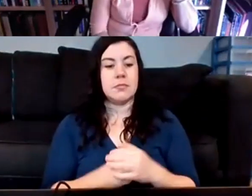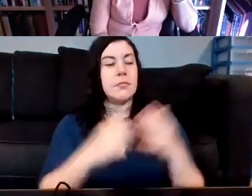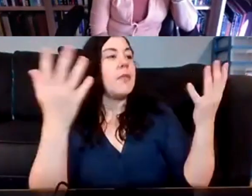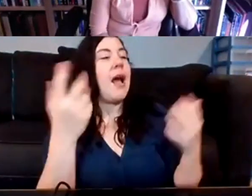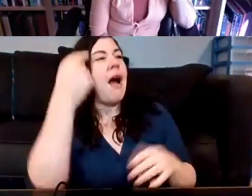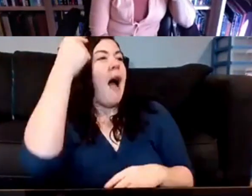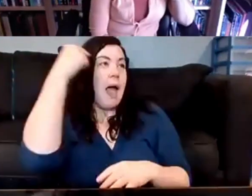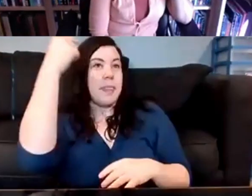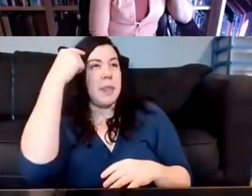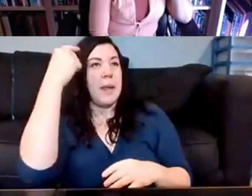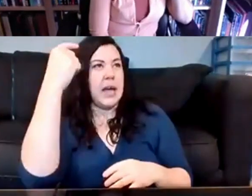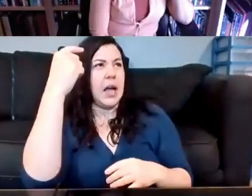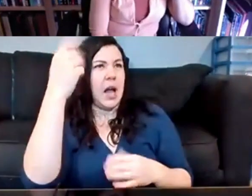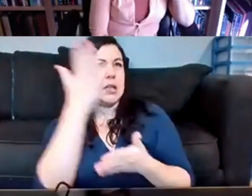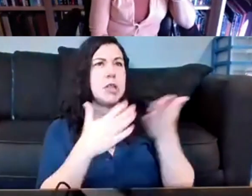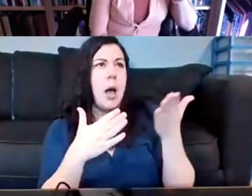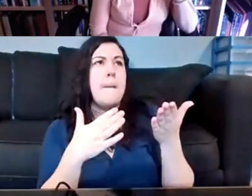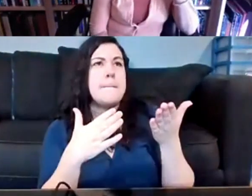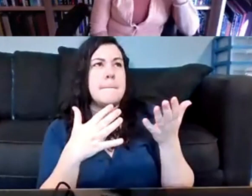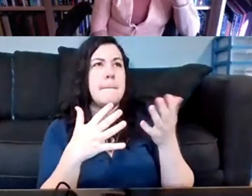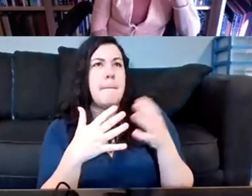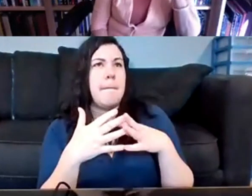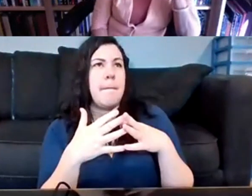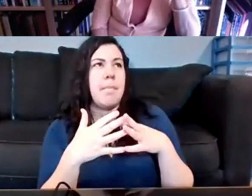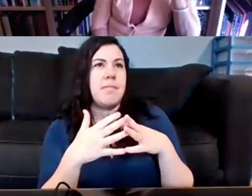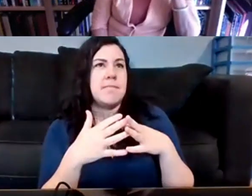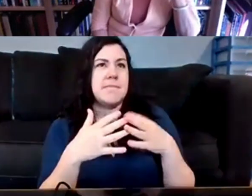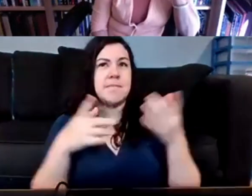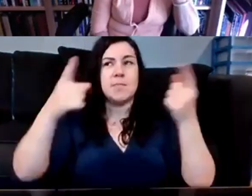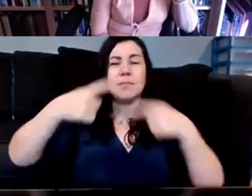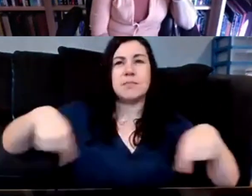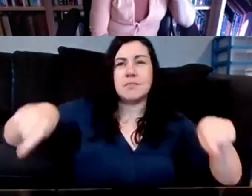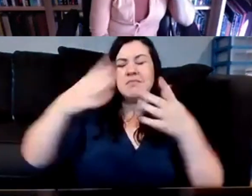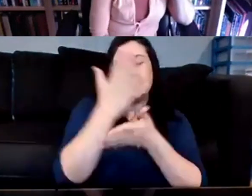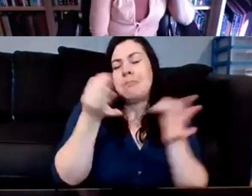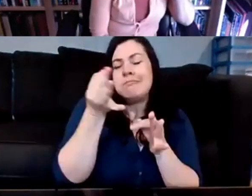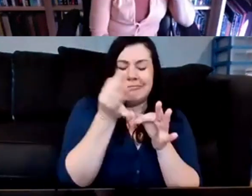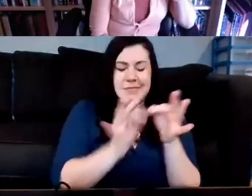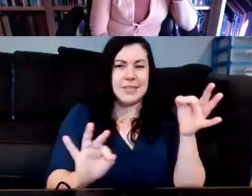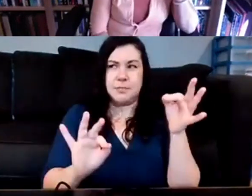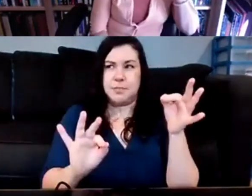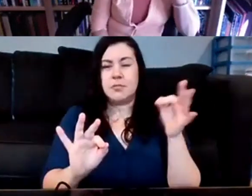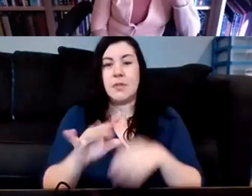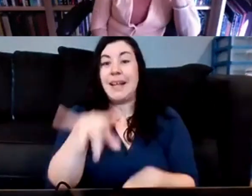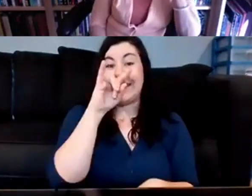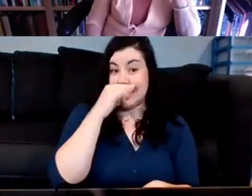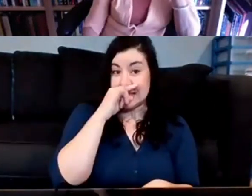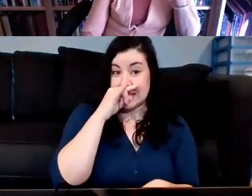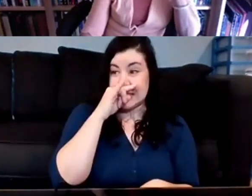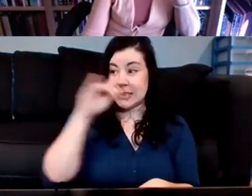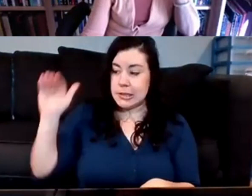think there's some, there's some clean lines here, right? Some of it's very simple. mess with people's kids, right? Some of it is